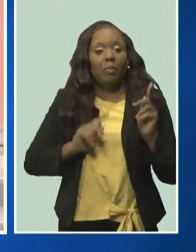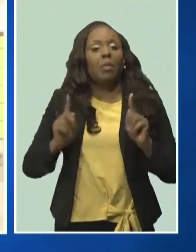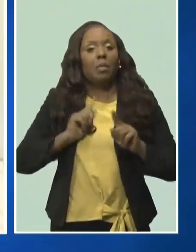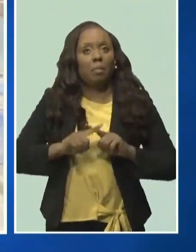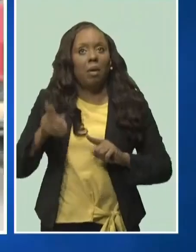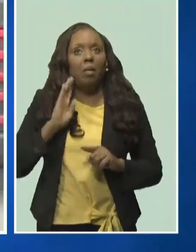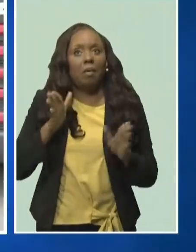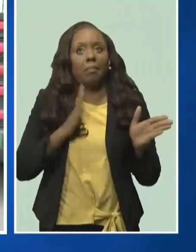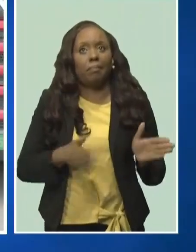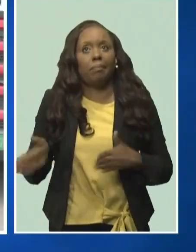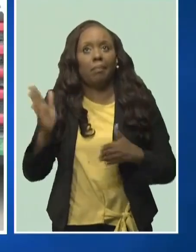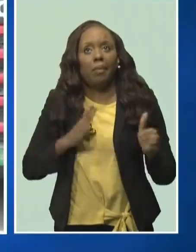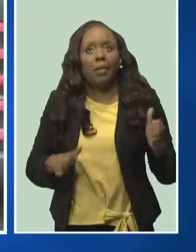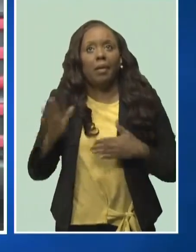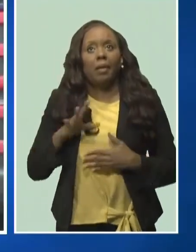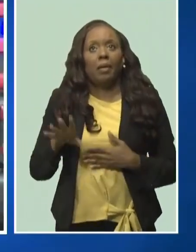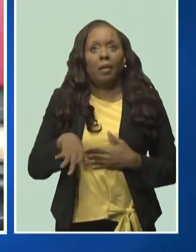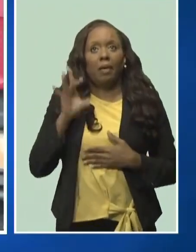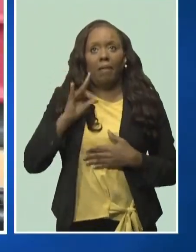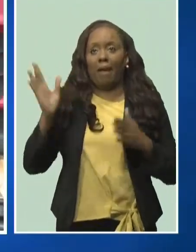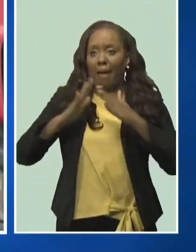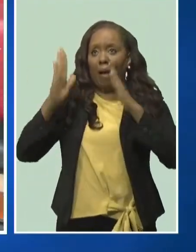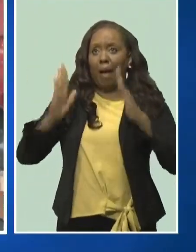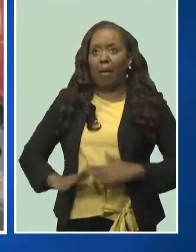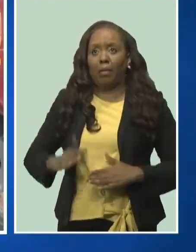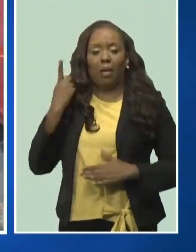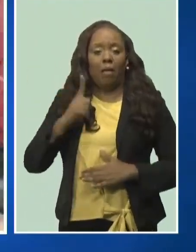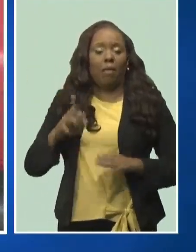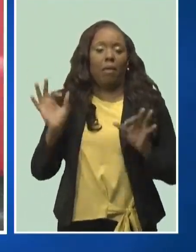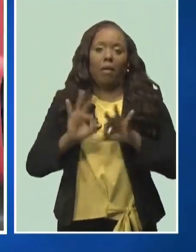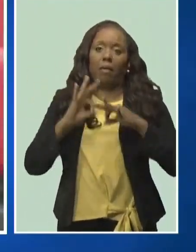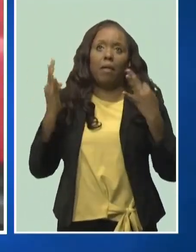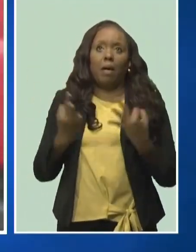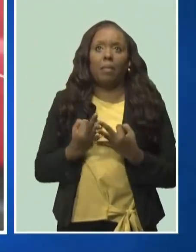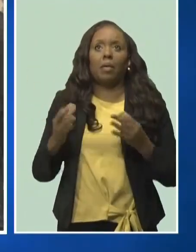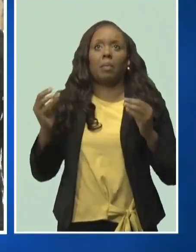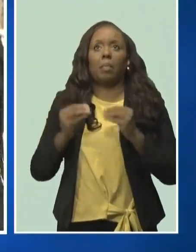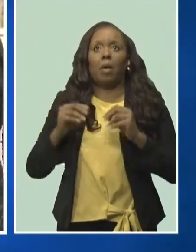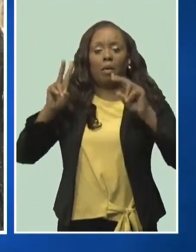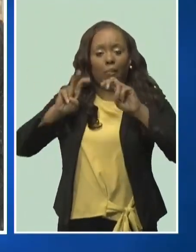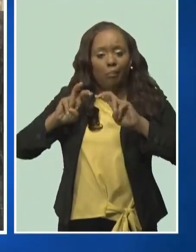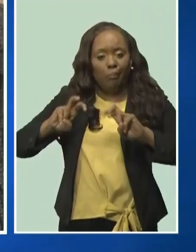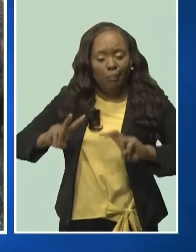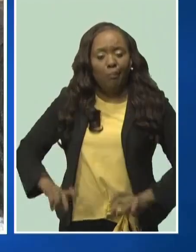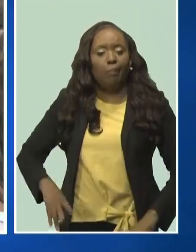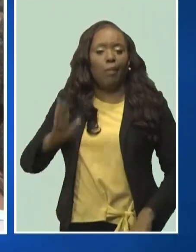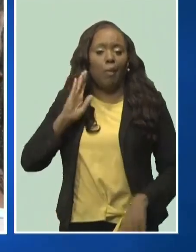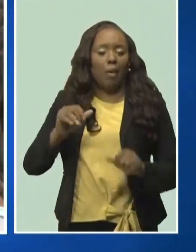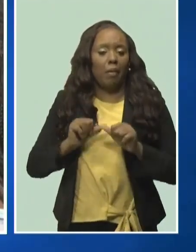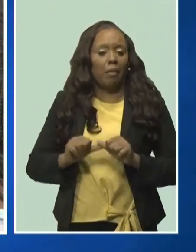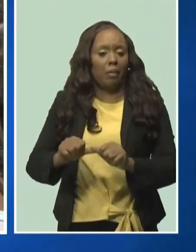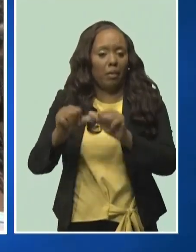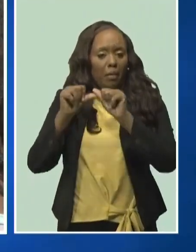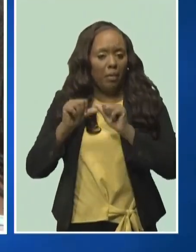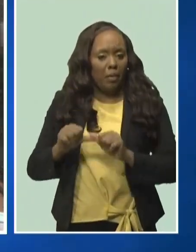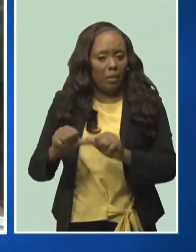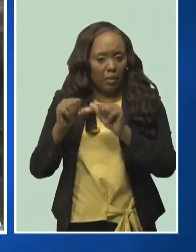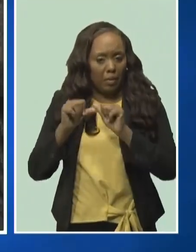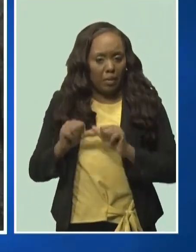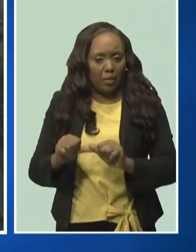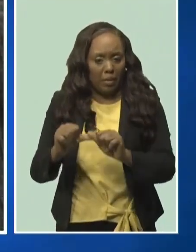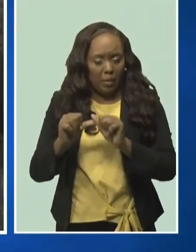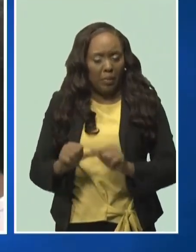be made to seek housing for the affected families. Investigations into the blaze are continuing. Trevor